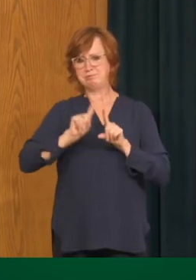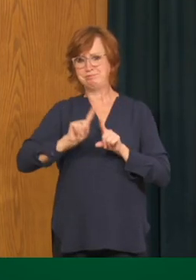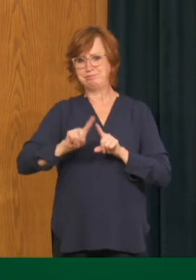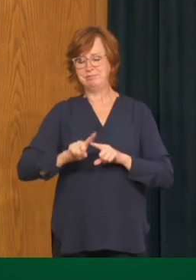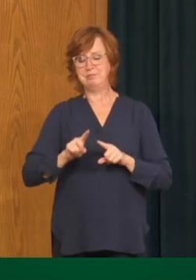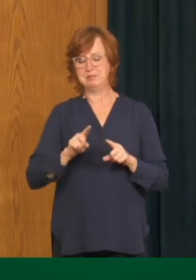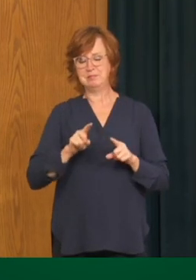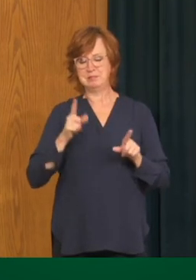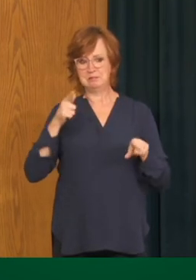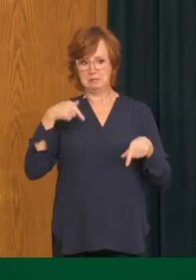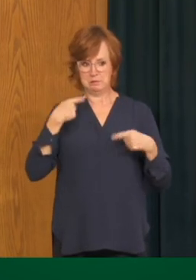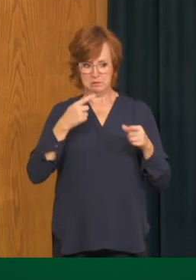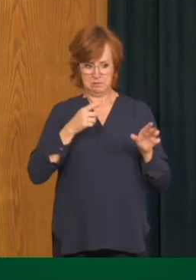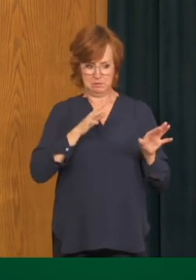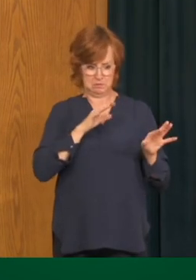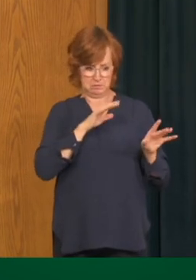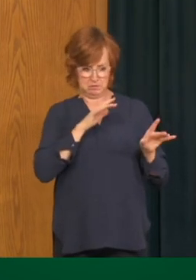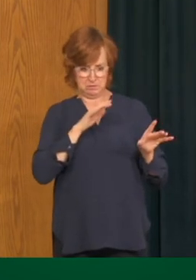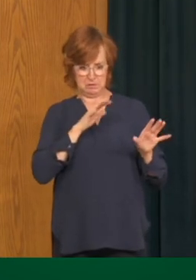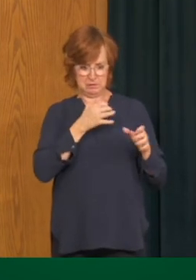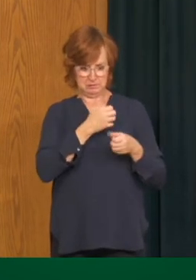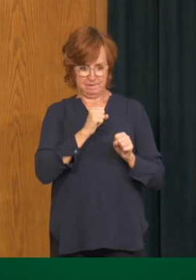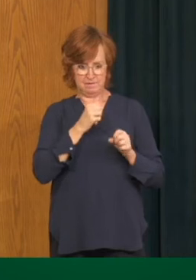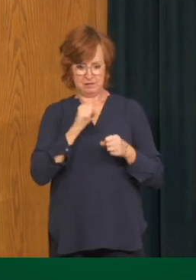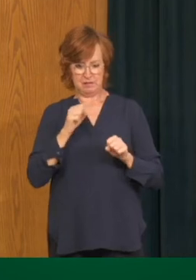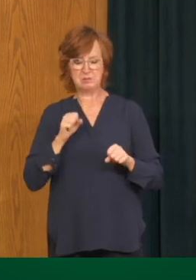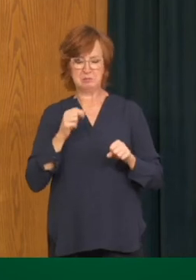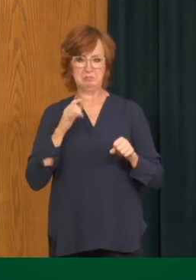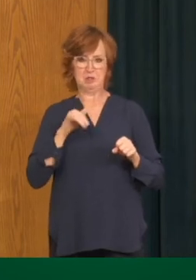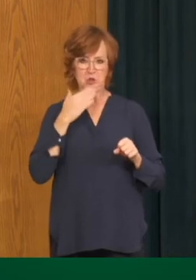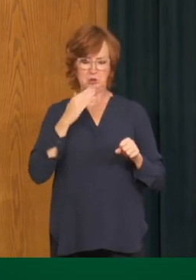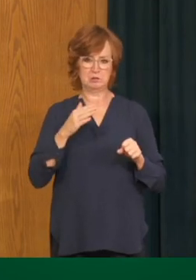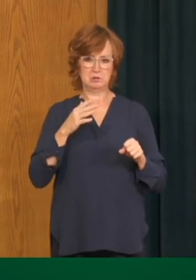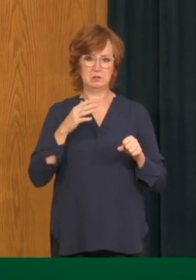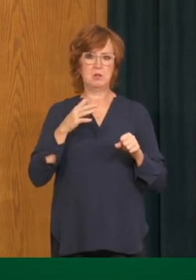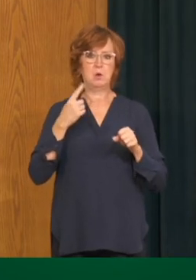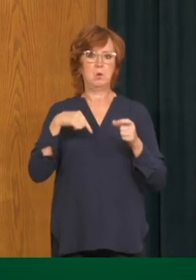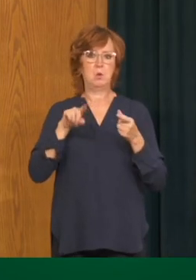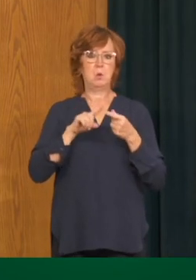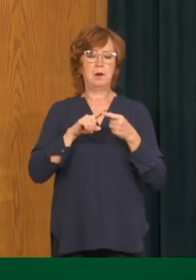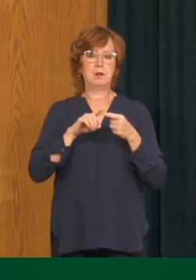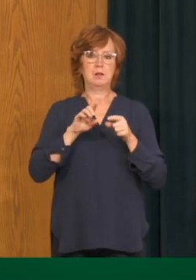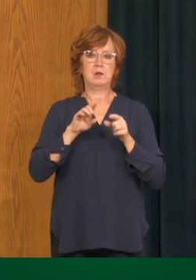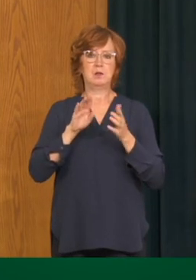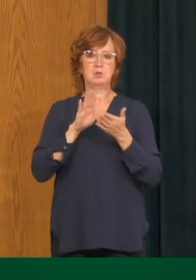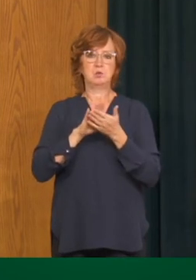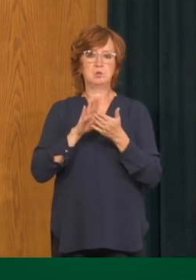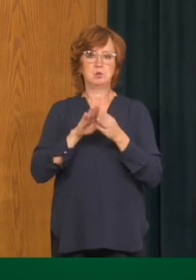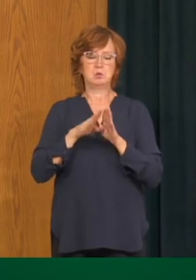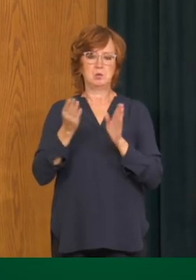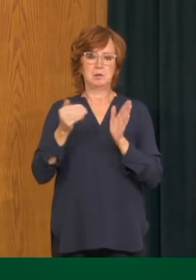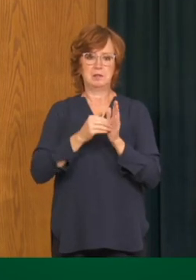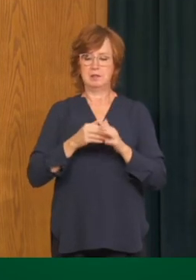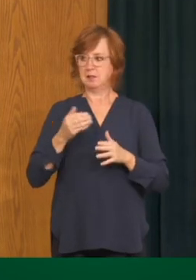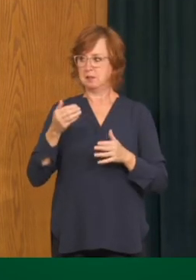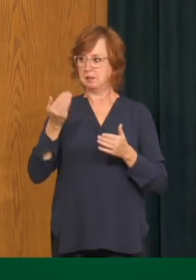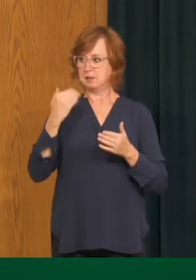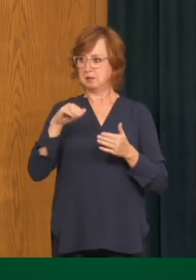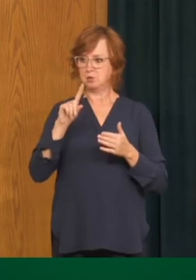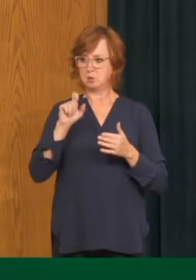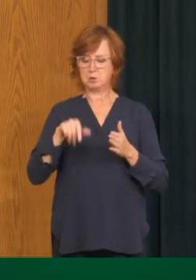safe because we all continue to do the right thing as we reopen our schools. We'll take our next question from the room.